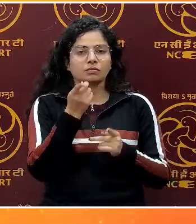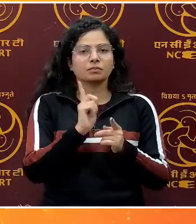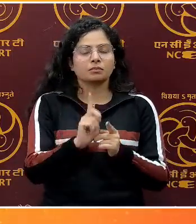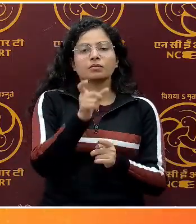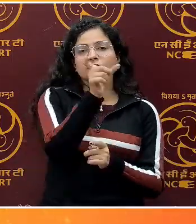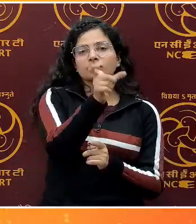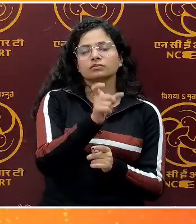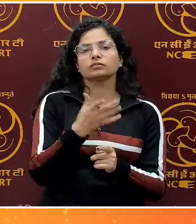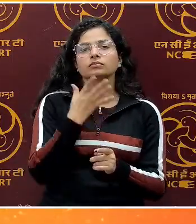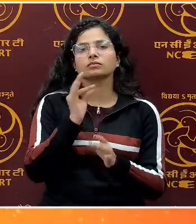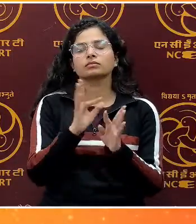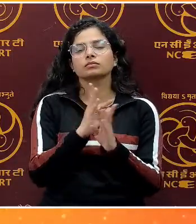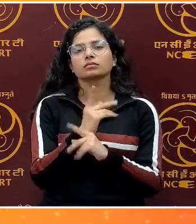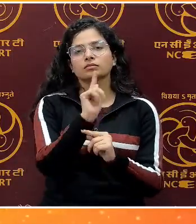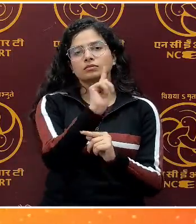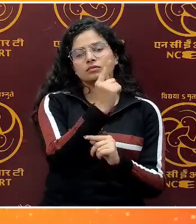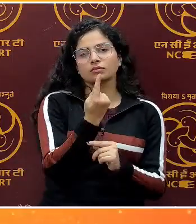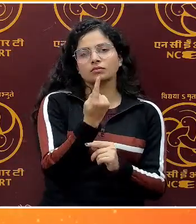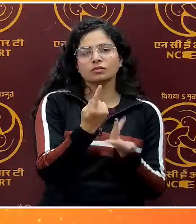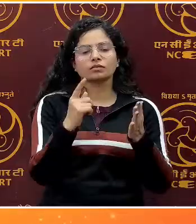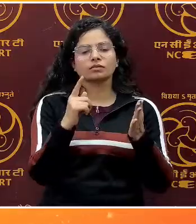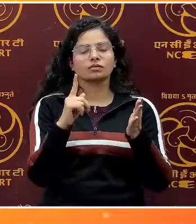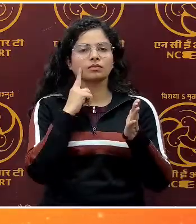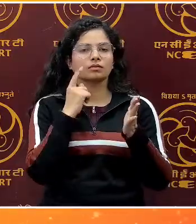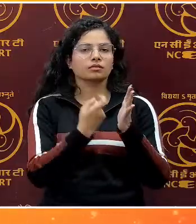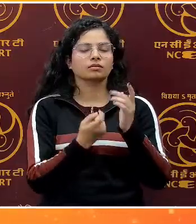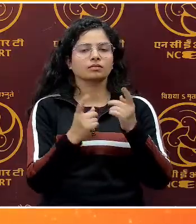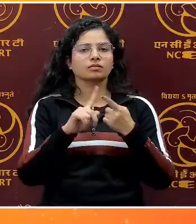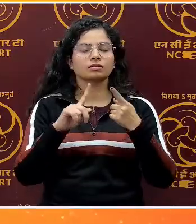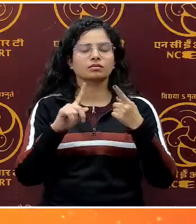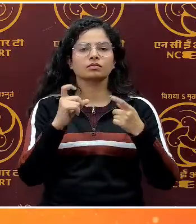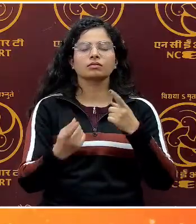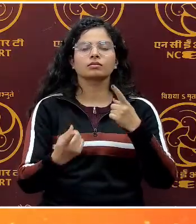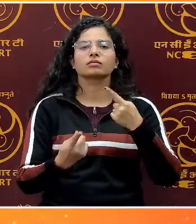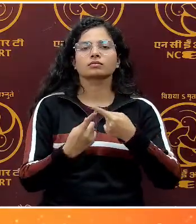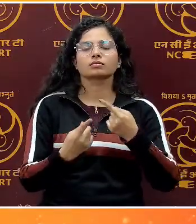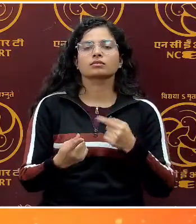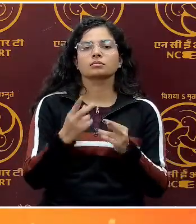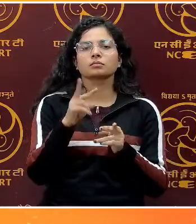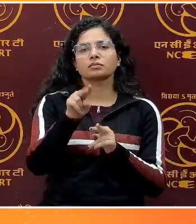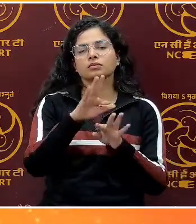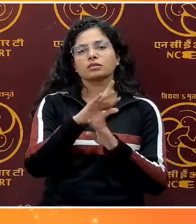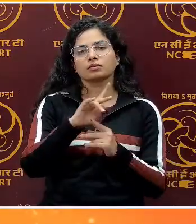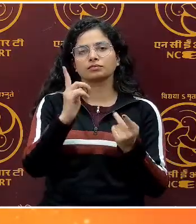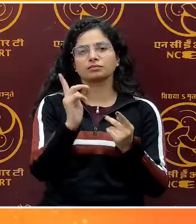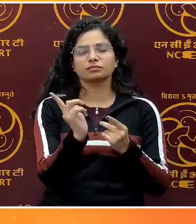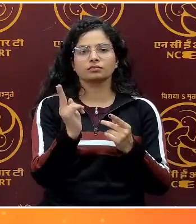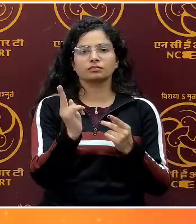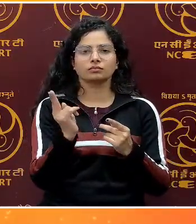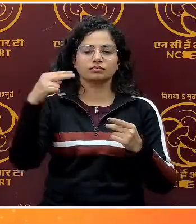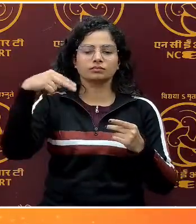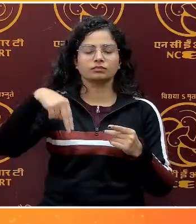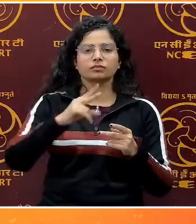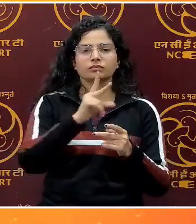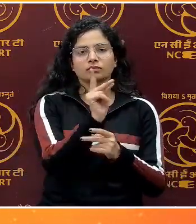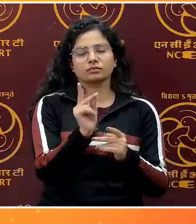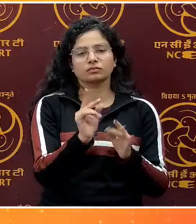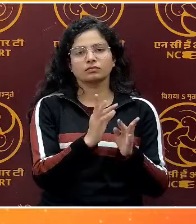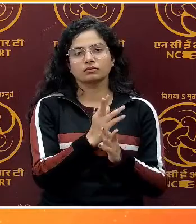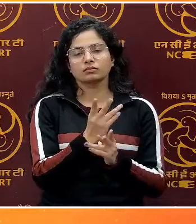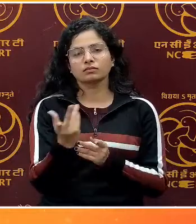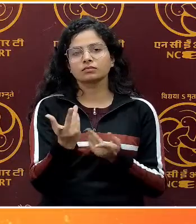important. First, the image is erect, right? Erect is upside down. Right. Second, the image is